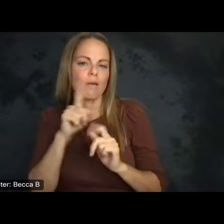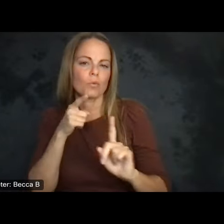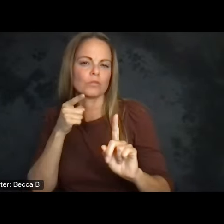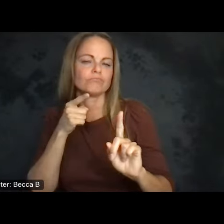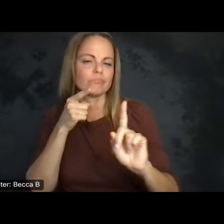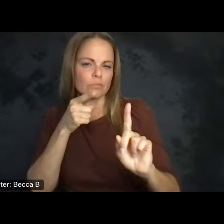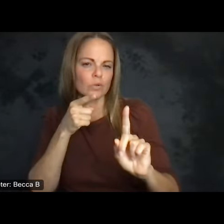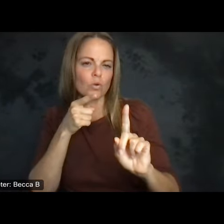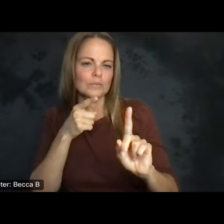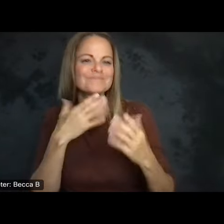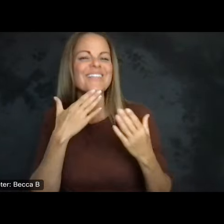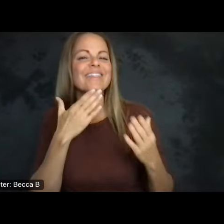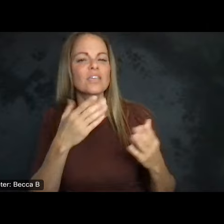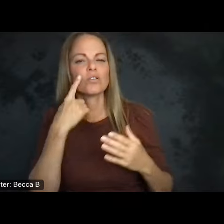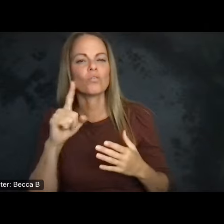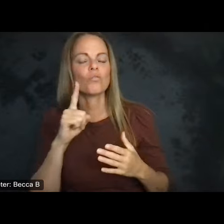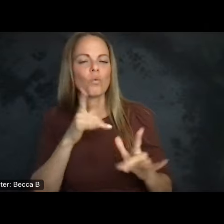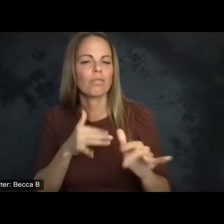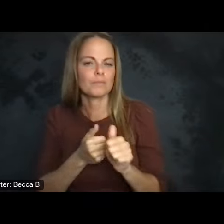thank you. Thank you for the update.